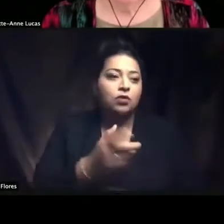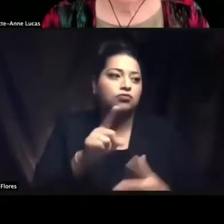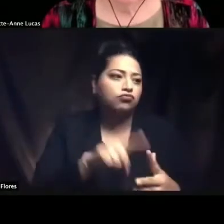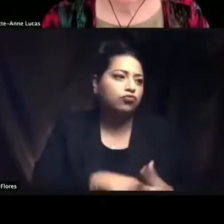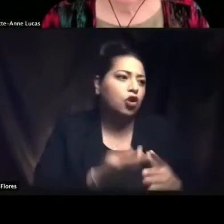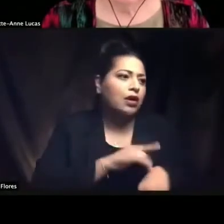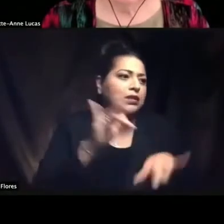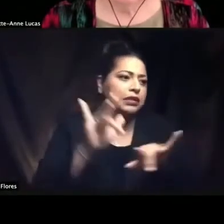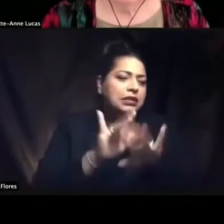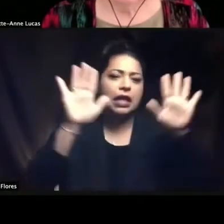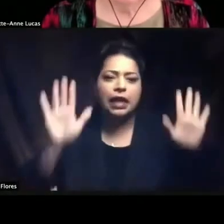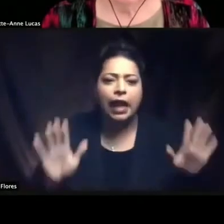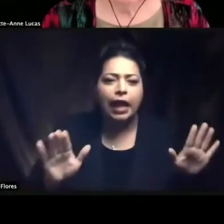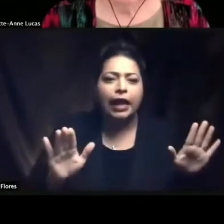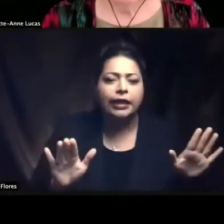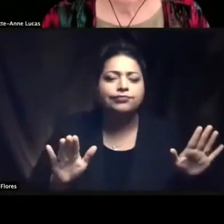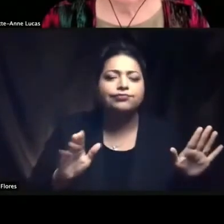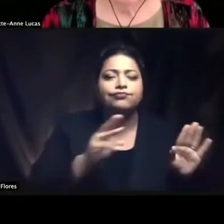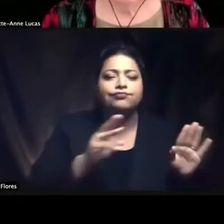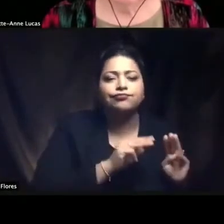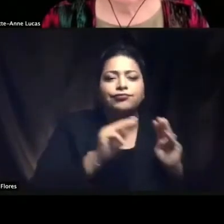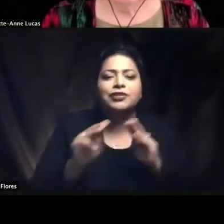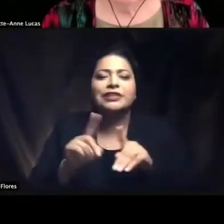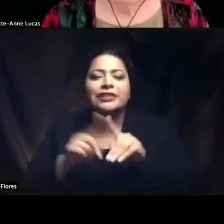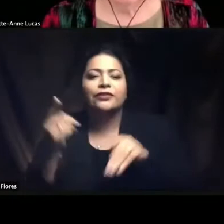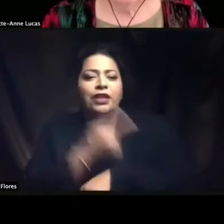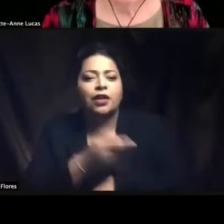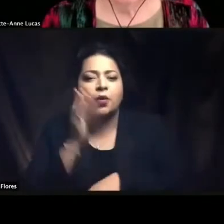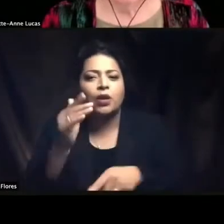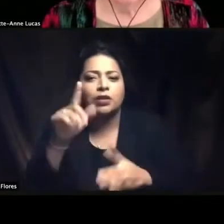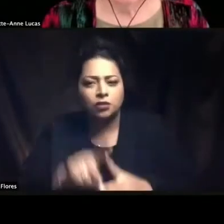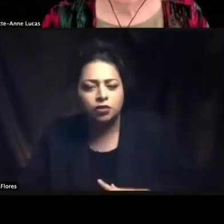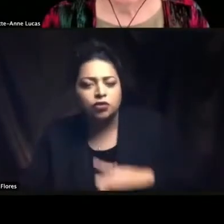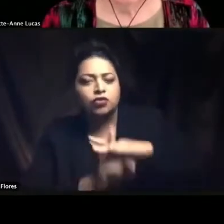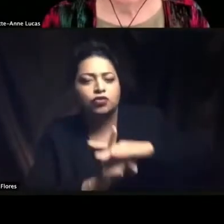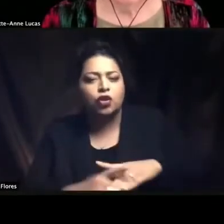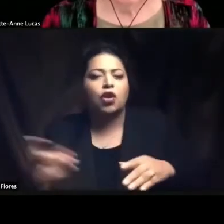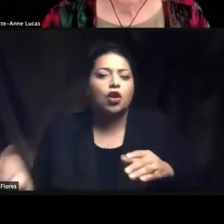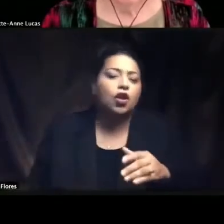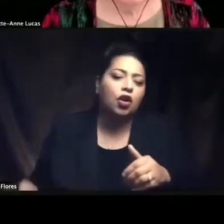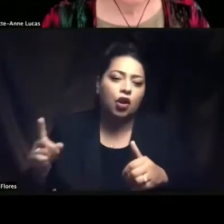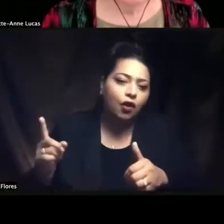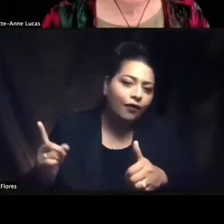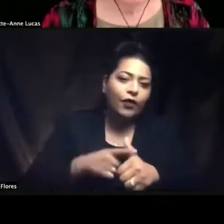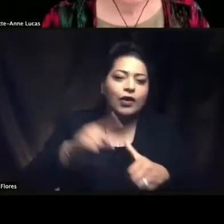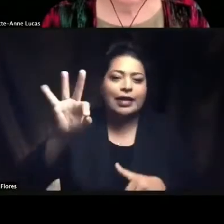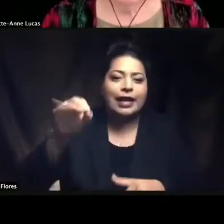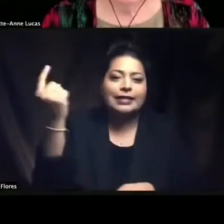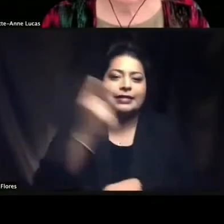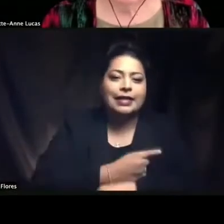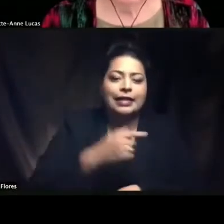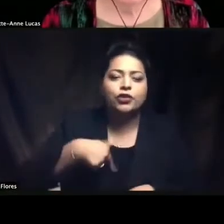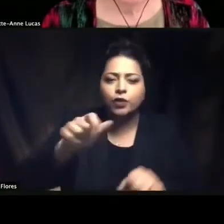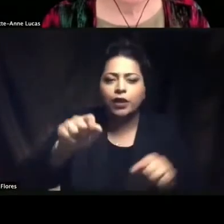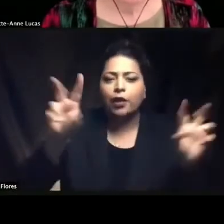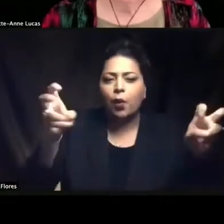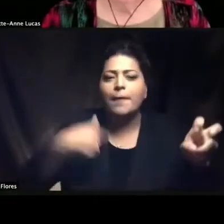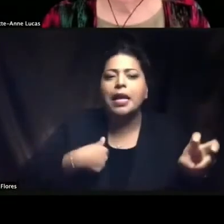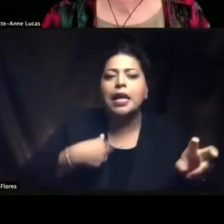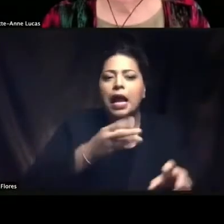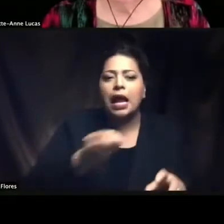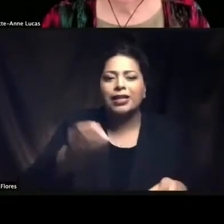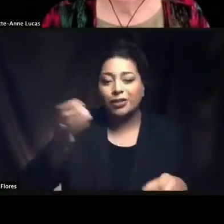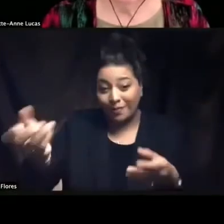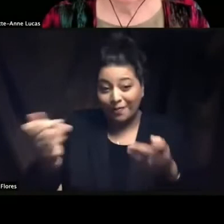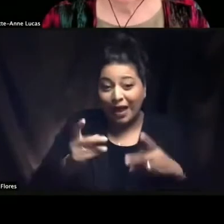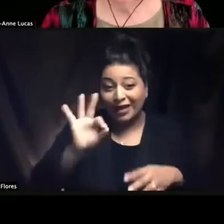hopefully that can go on to other days. So that's where I'm going to implement the first 90 days. You can quote me on that, and you can come back in 90 days, and then